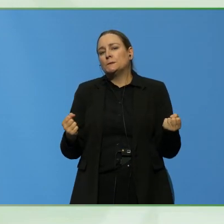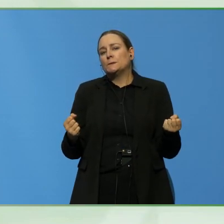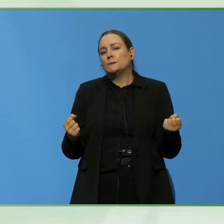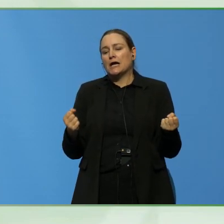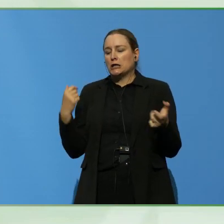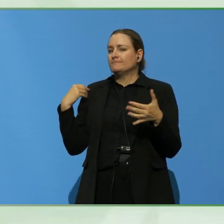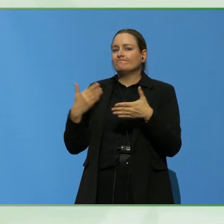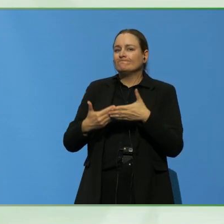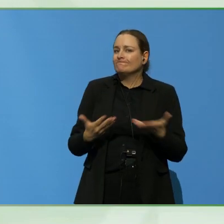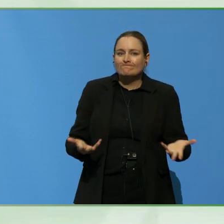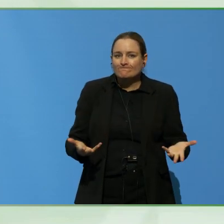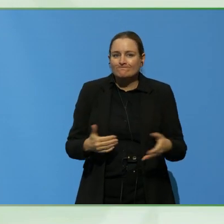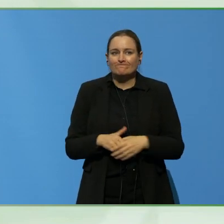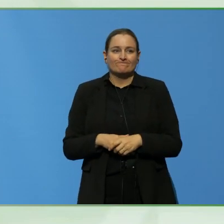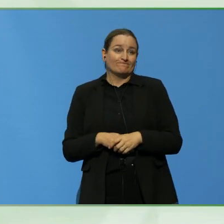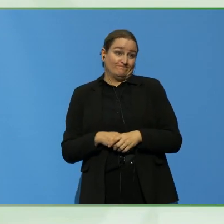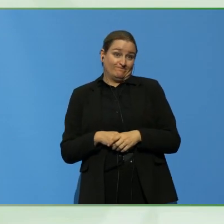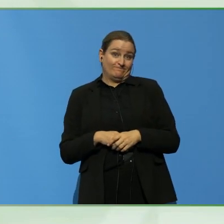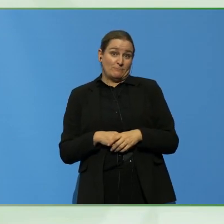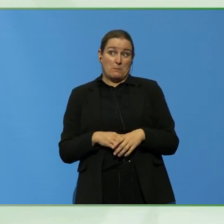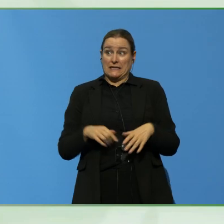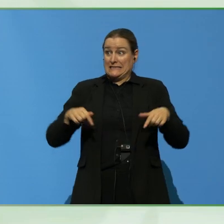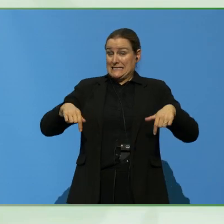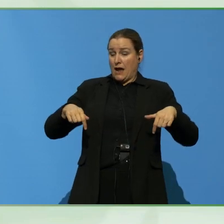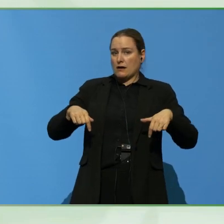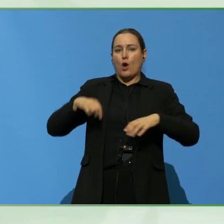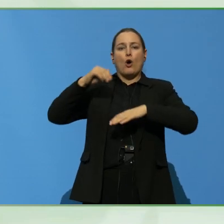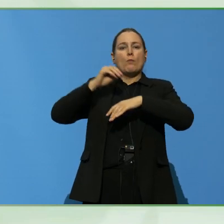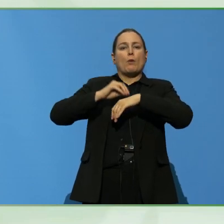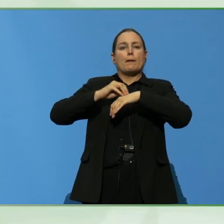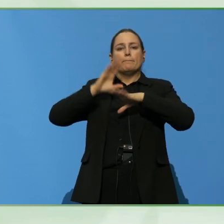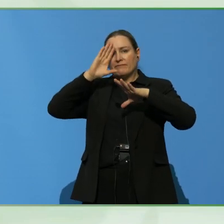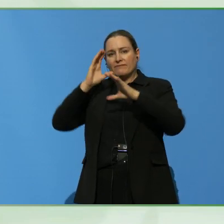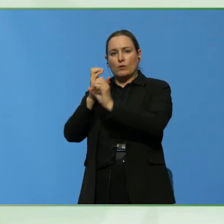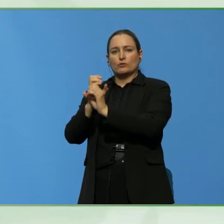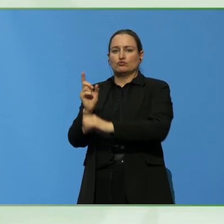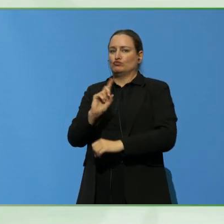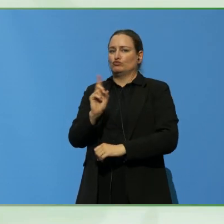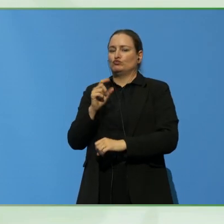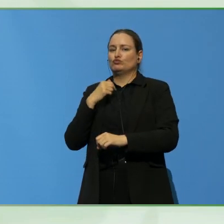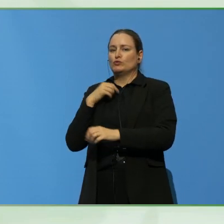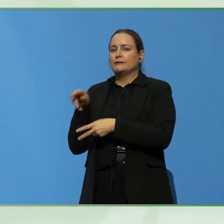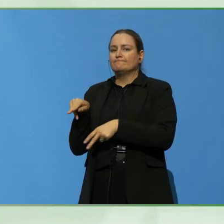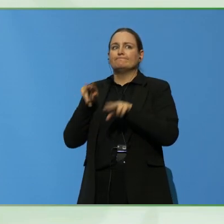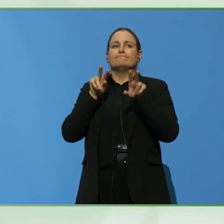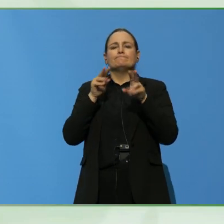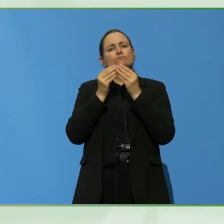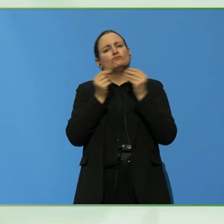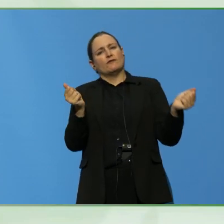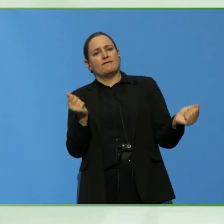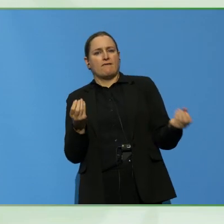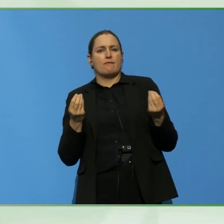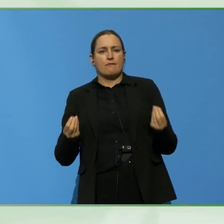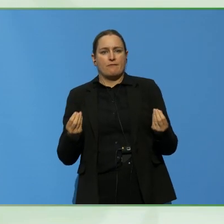is ZeroCon. We do not talk about problems, we talk about solutions. And right here beside me